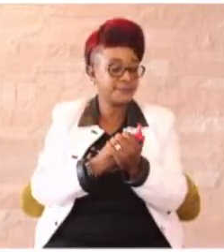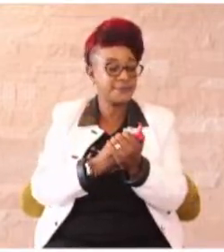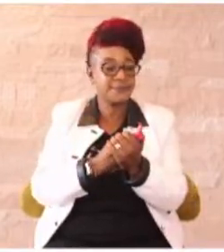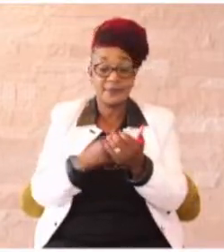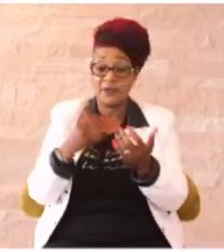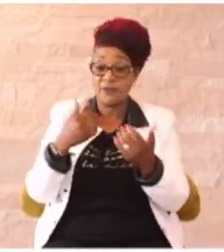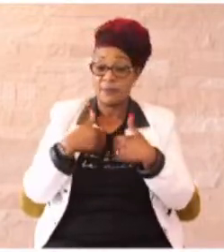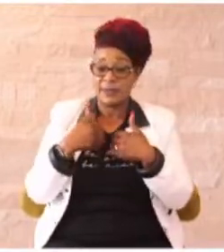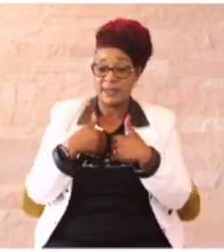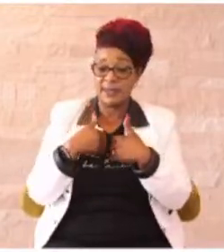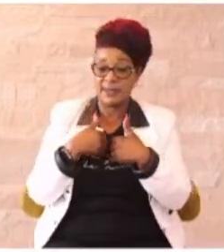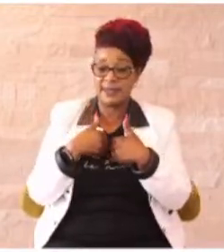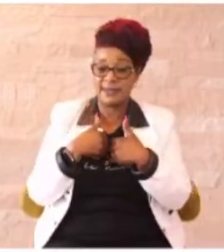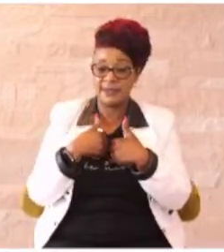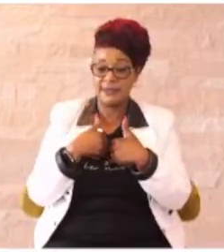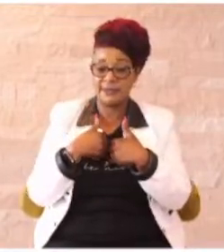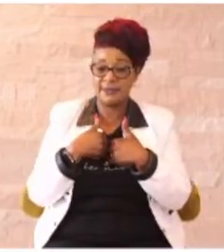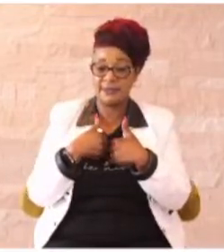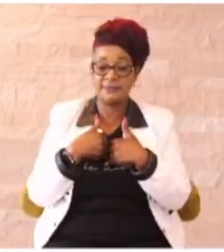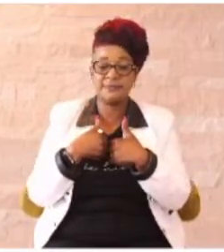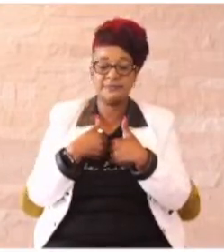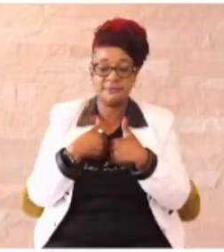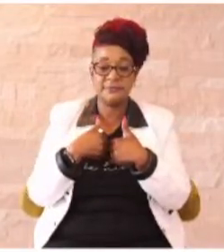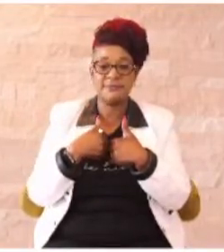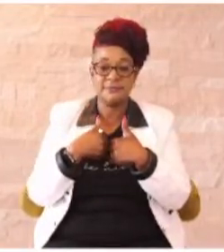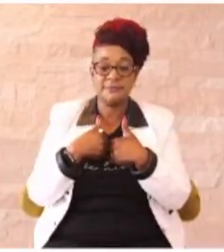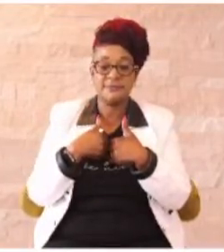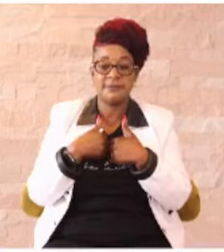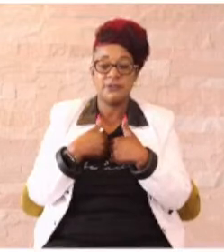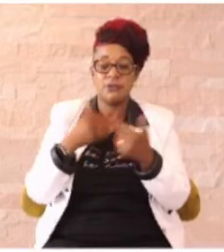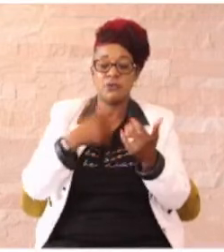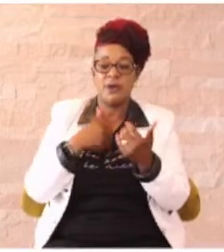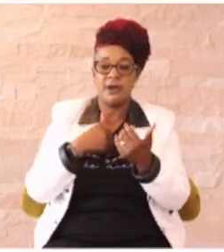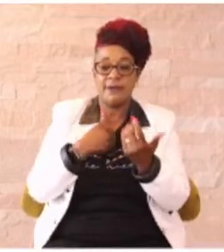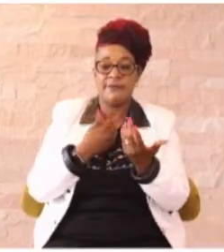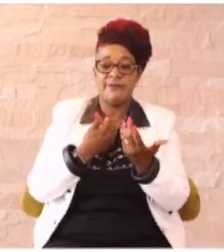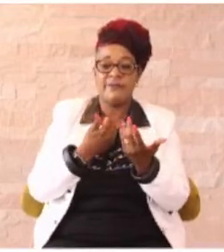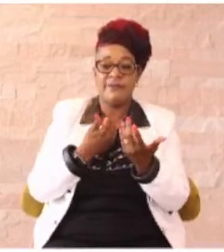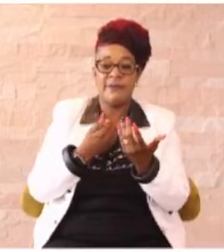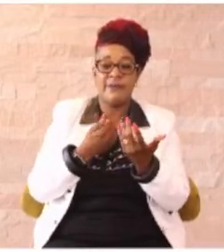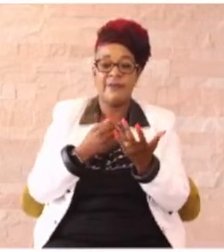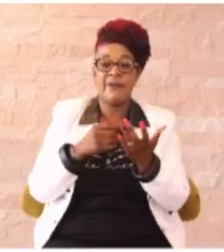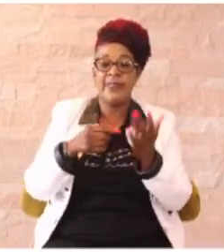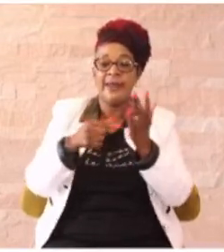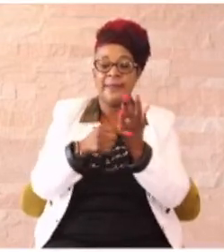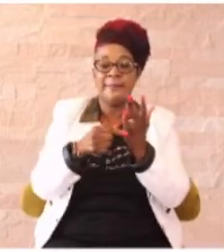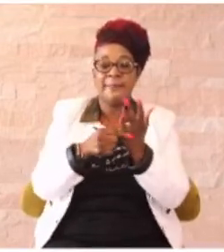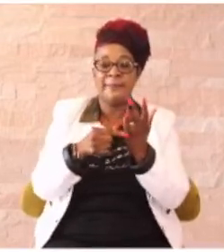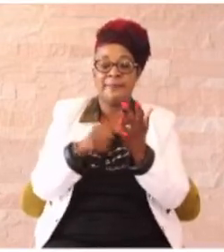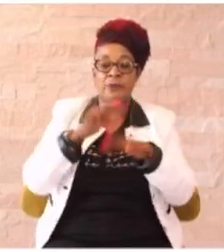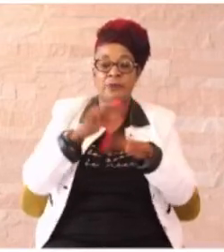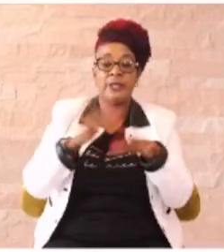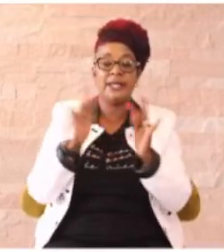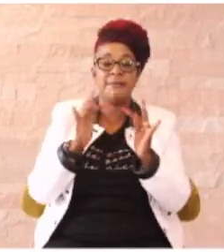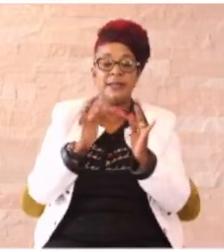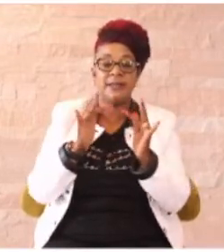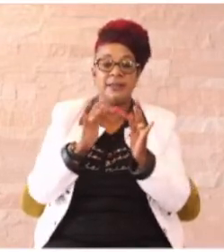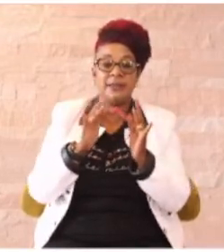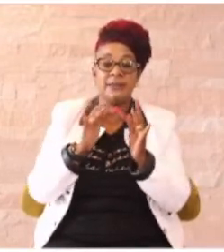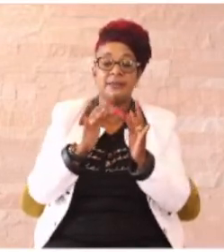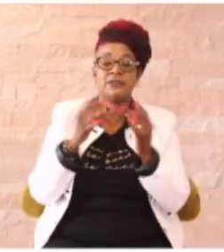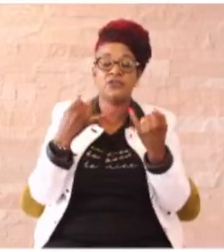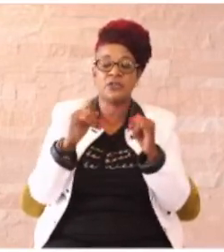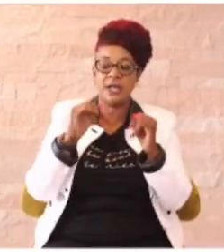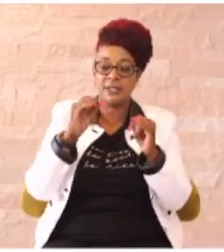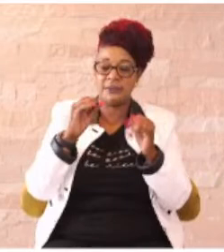For me, what stood out for me, first of all, is to put face to the names on the emails, to interact with